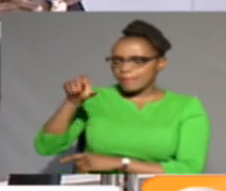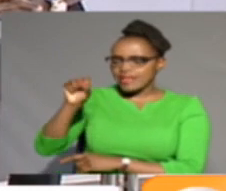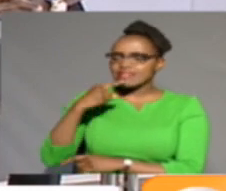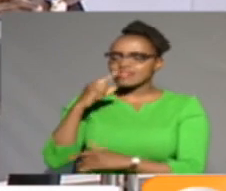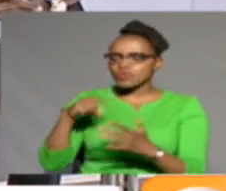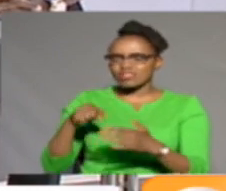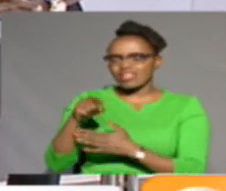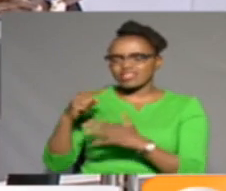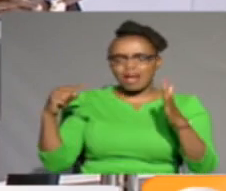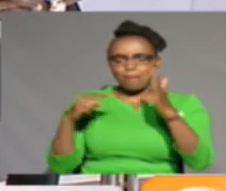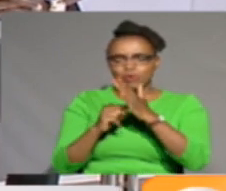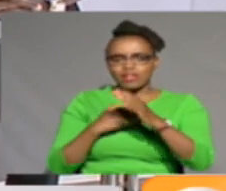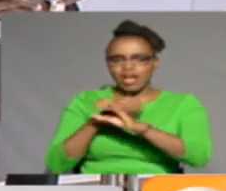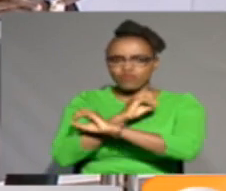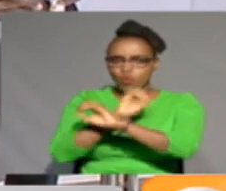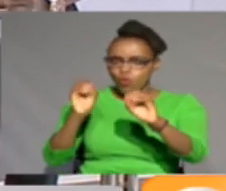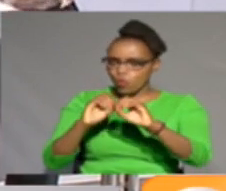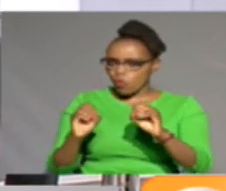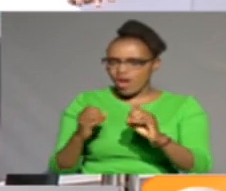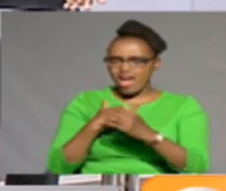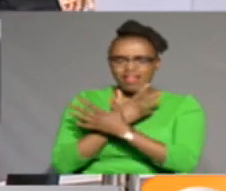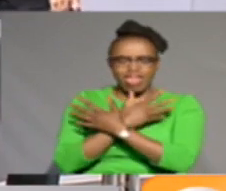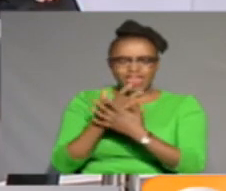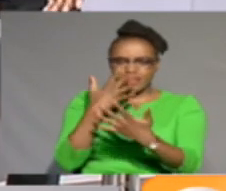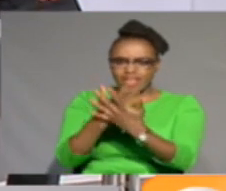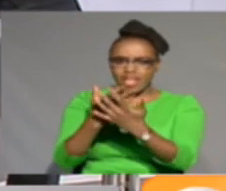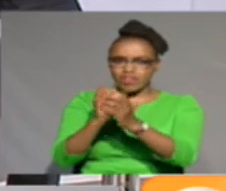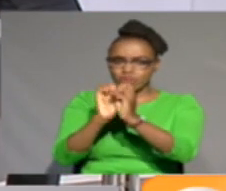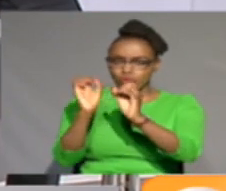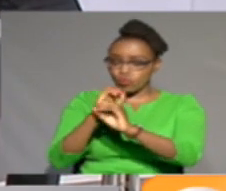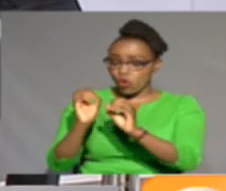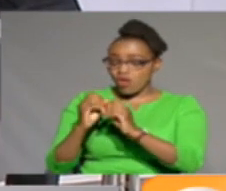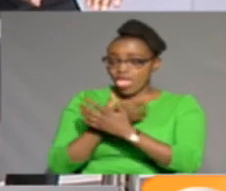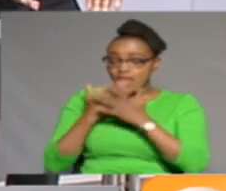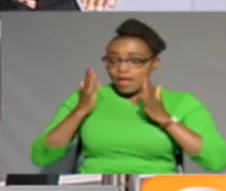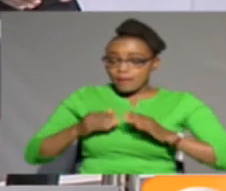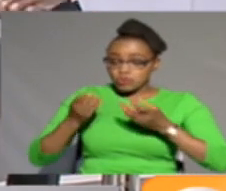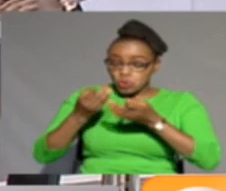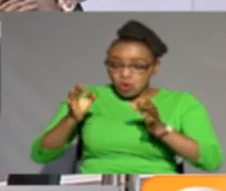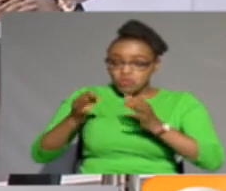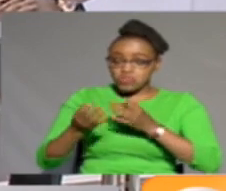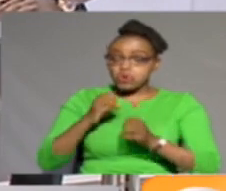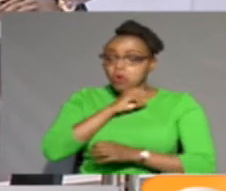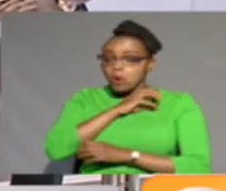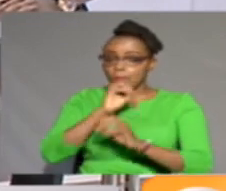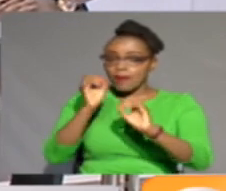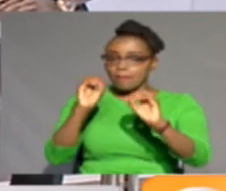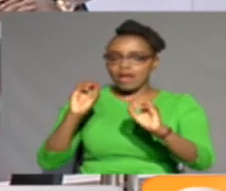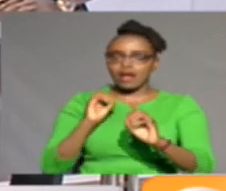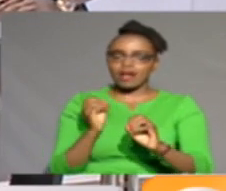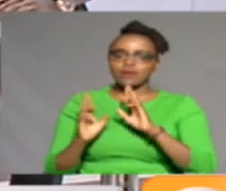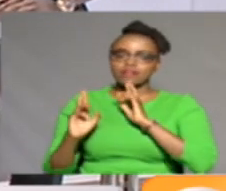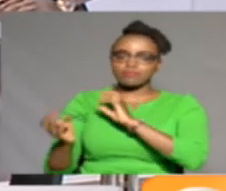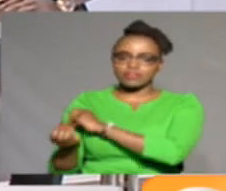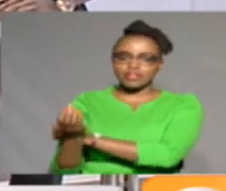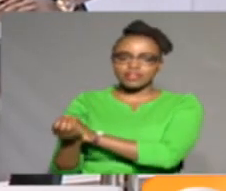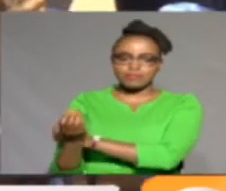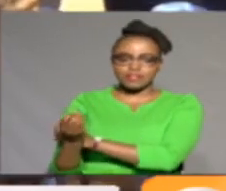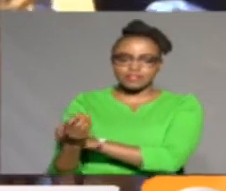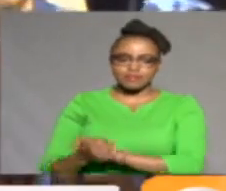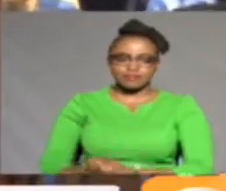claims are baseless and unfounded, as no one has made a formal complaint on the matter, as Elphas Lagat now reports.